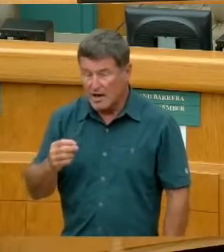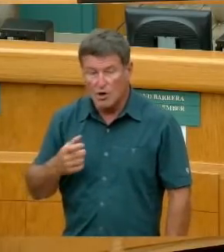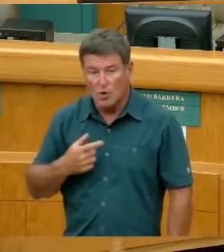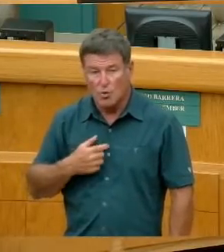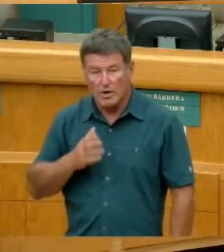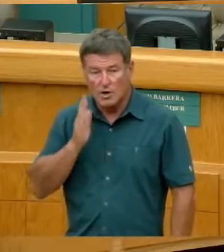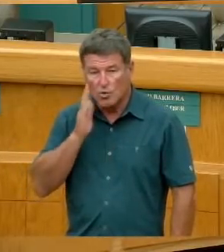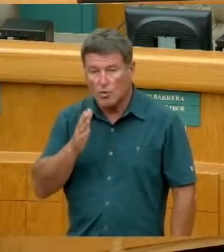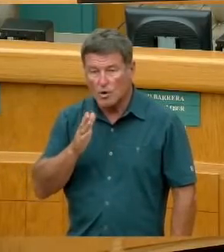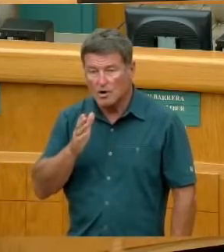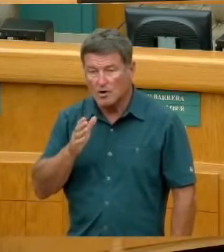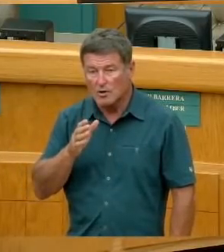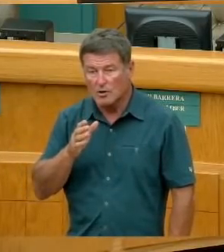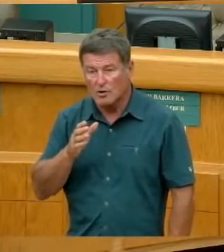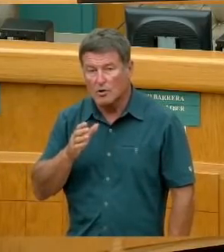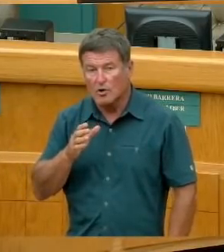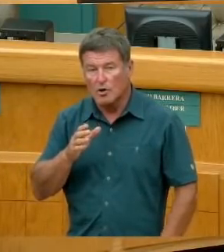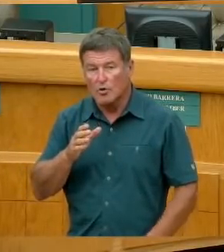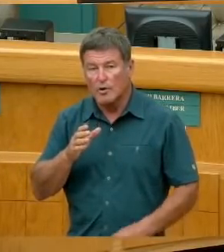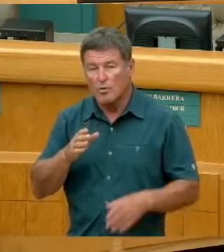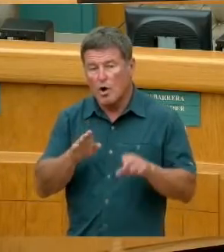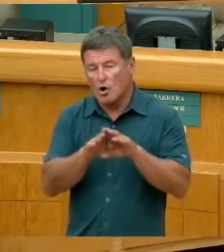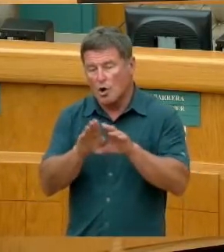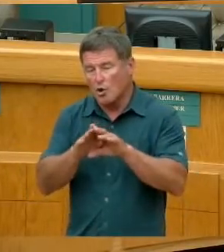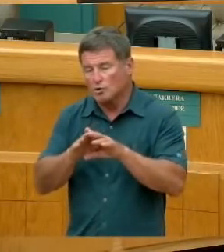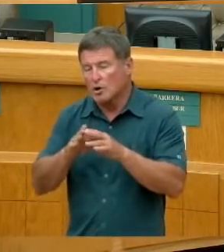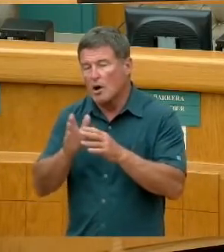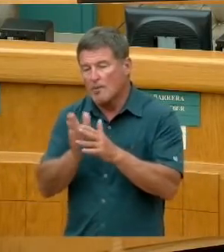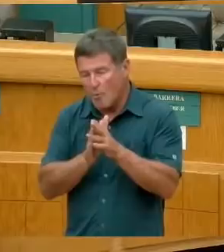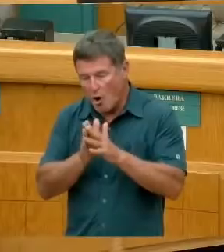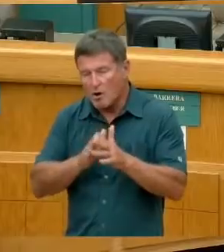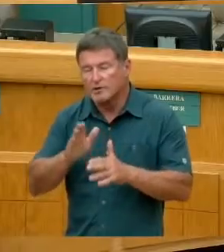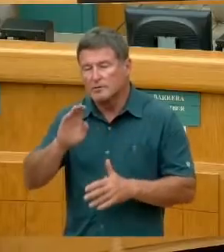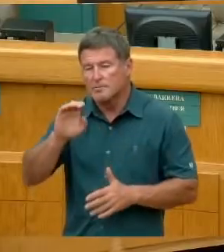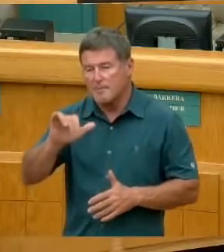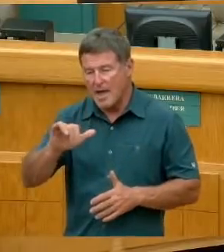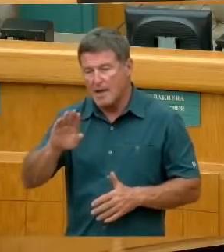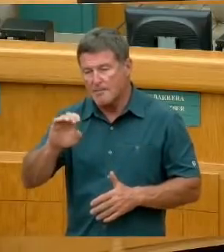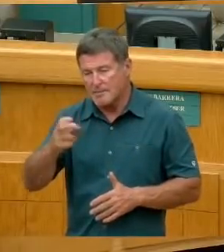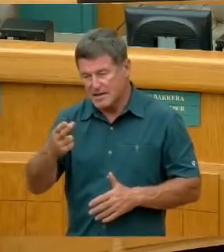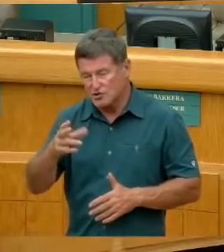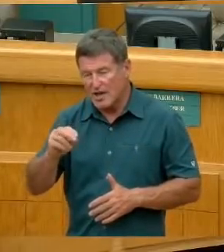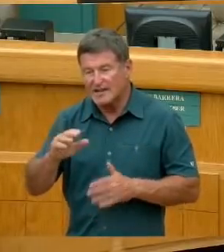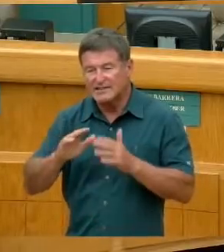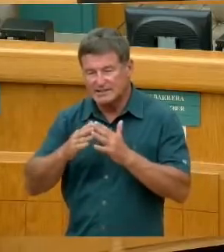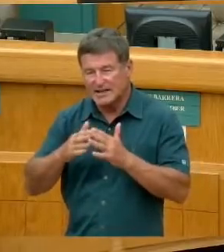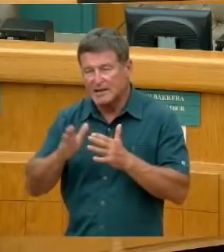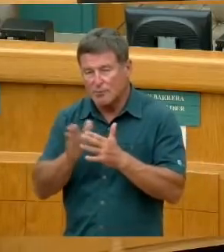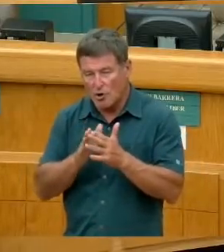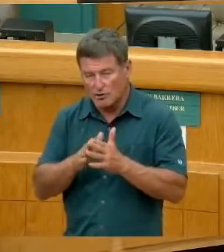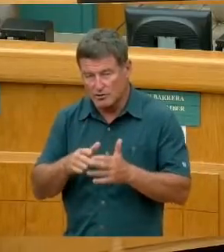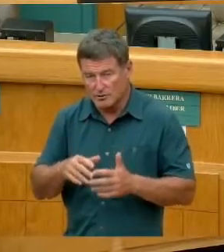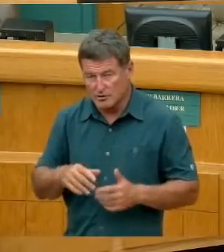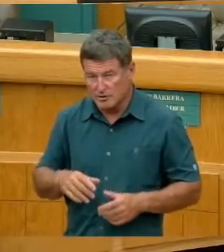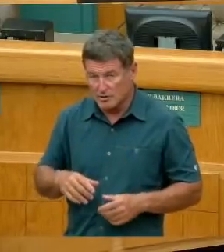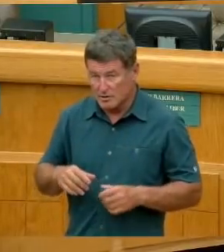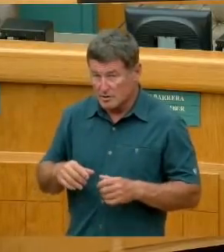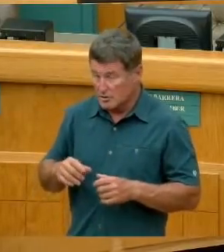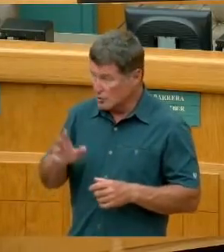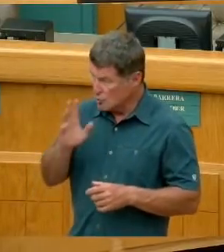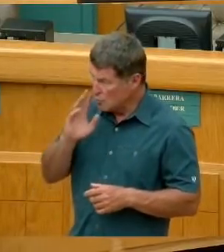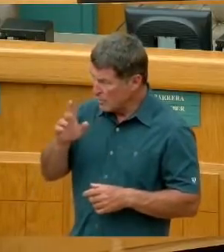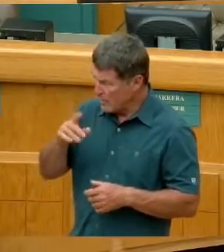and we'll parallel on that with access to city parks, regional parks, and the bay beaches. So that'll be